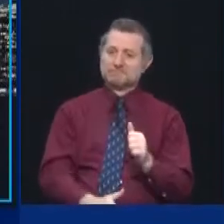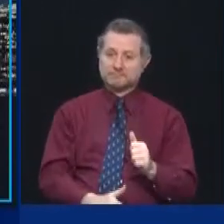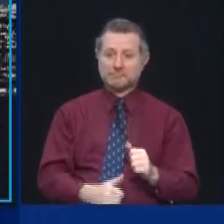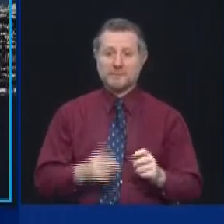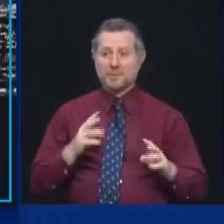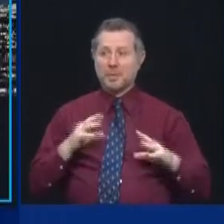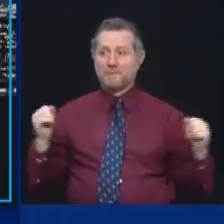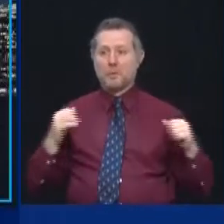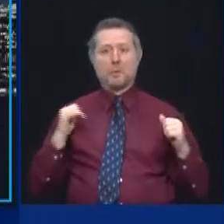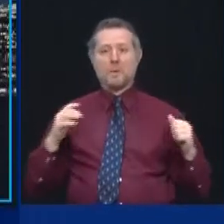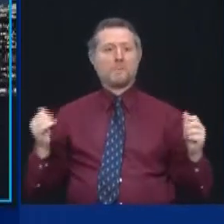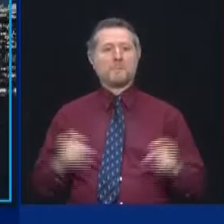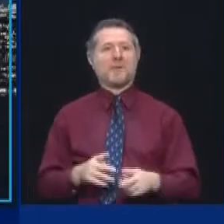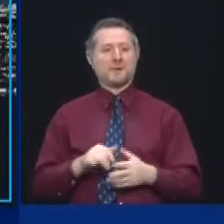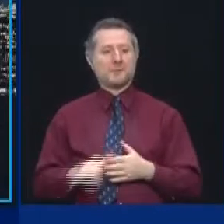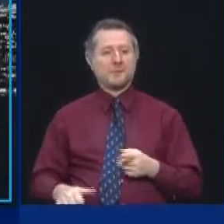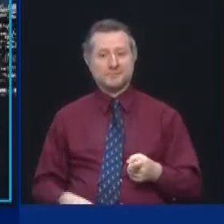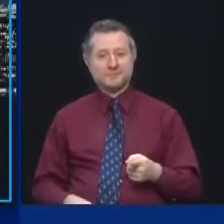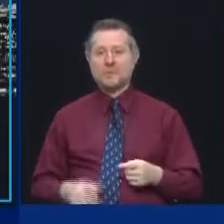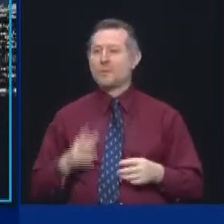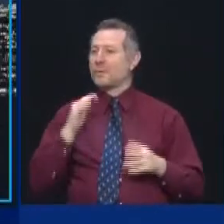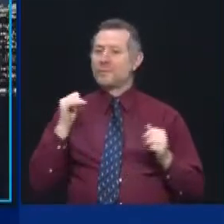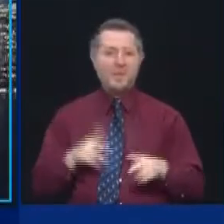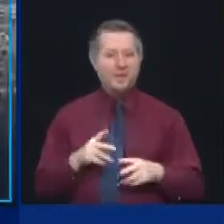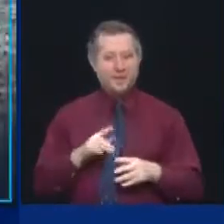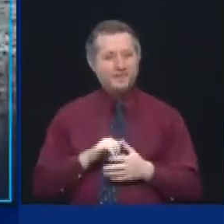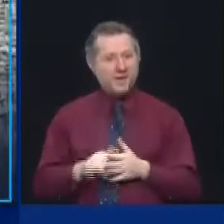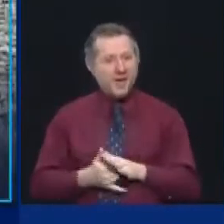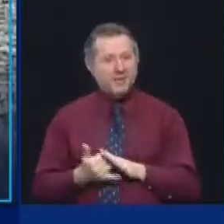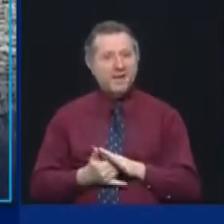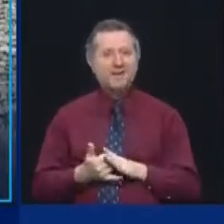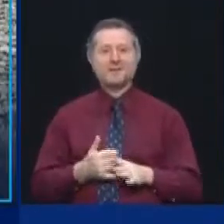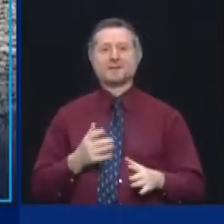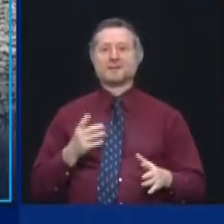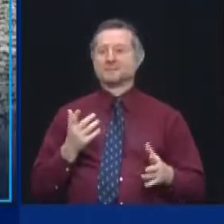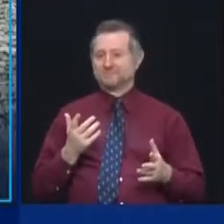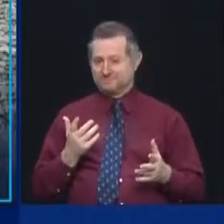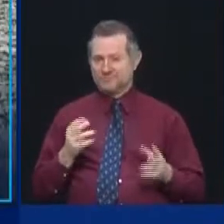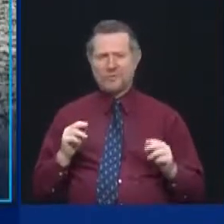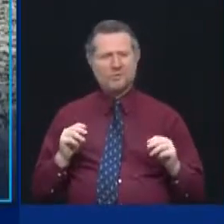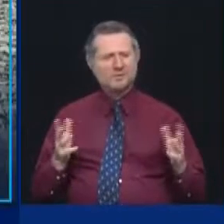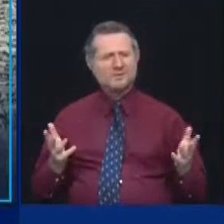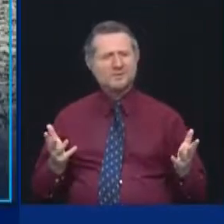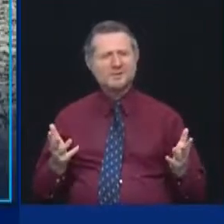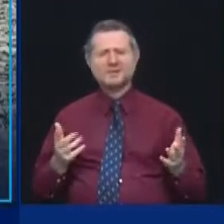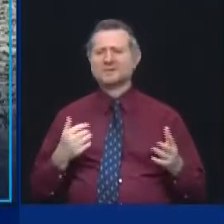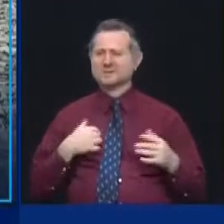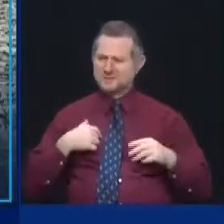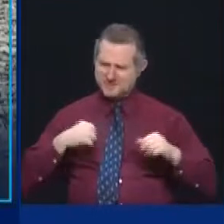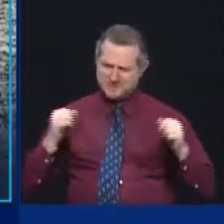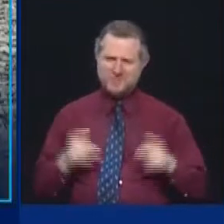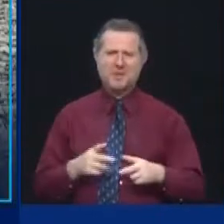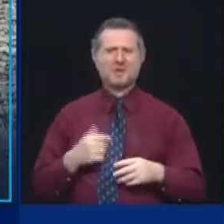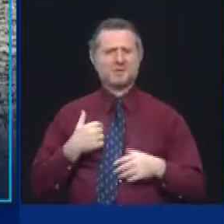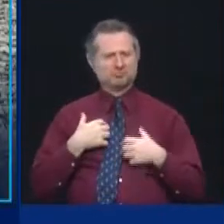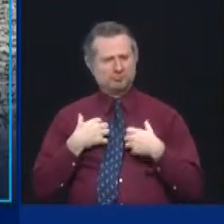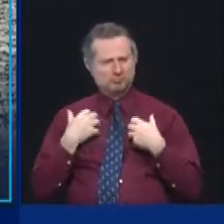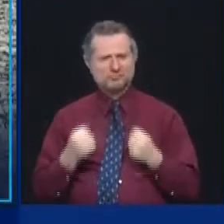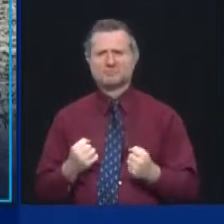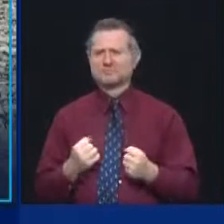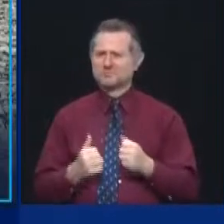first days of COVID to discuss what we were dealing with, and no one had